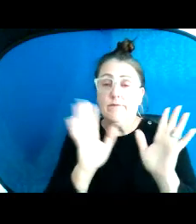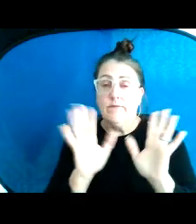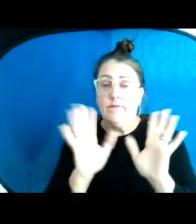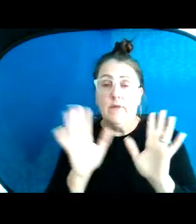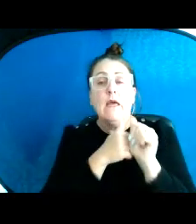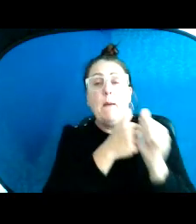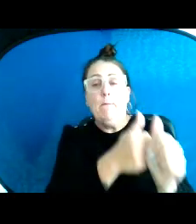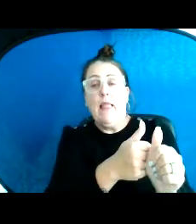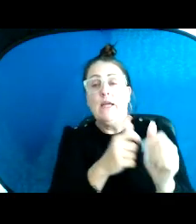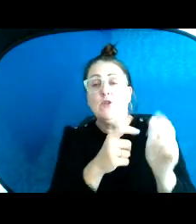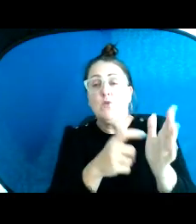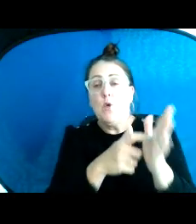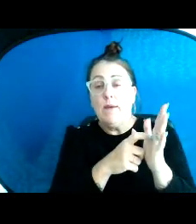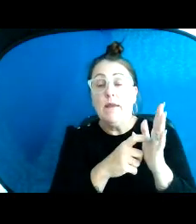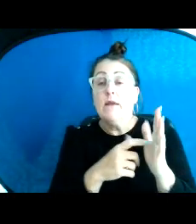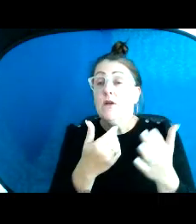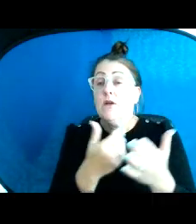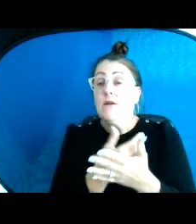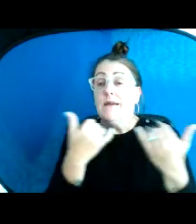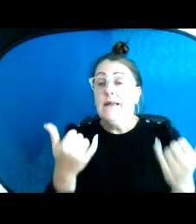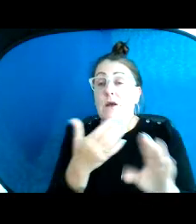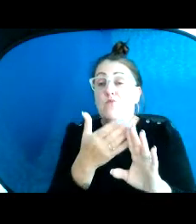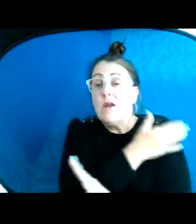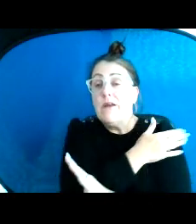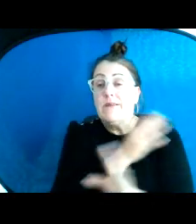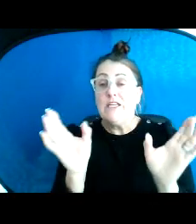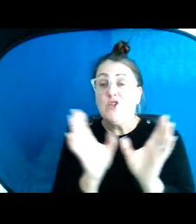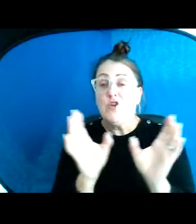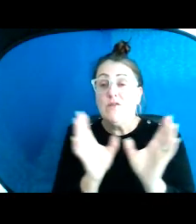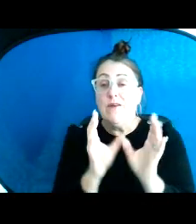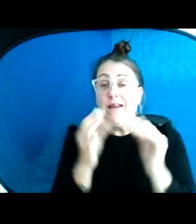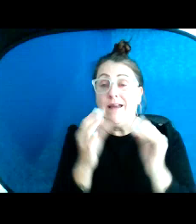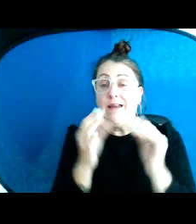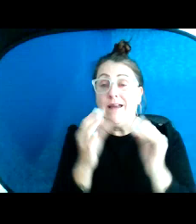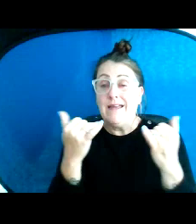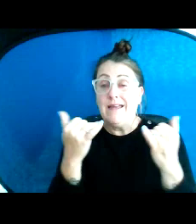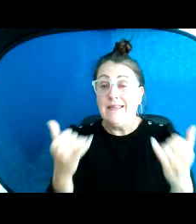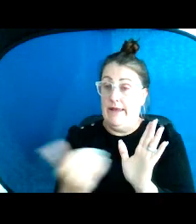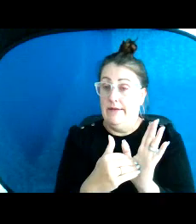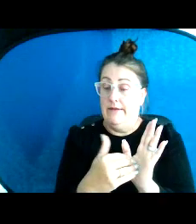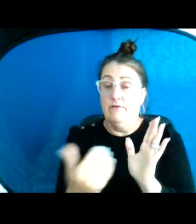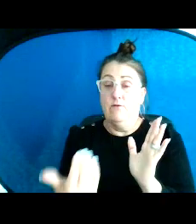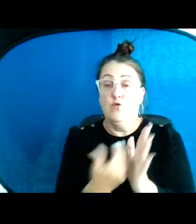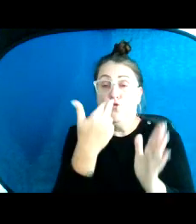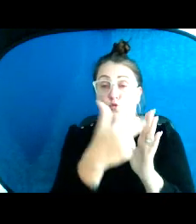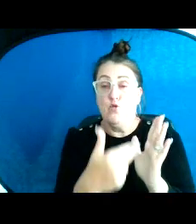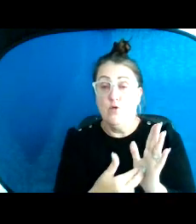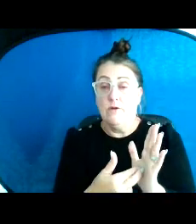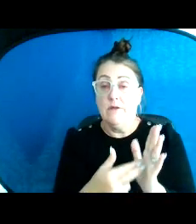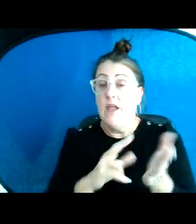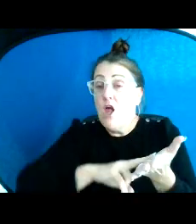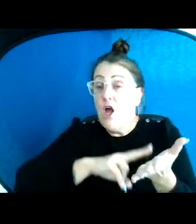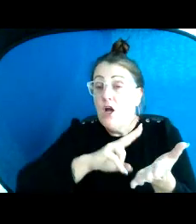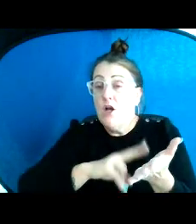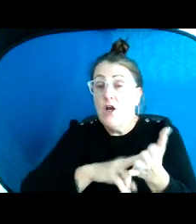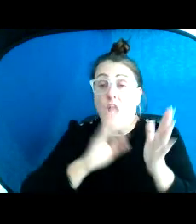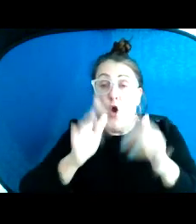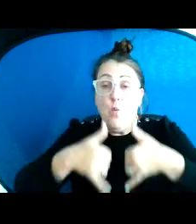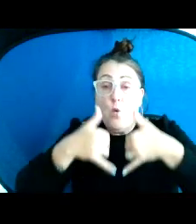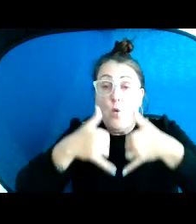The updated guidance requires previously certified firms to undergo recertification under new rules. While contracts awarded are not